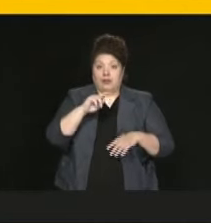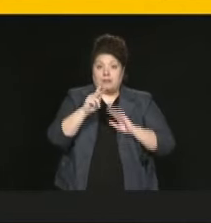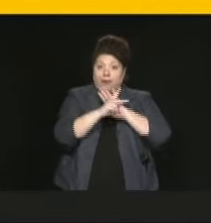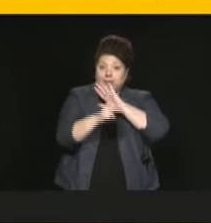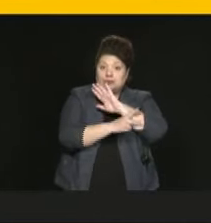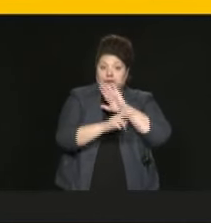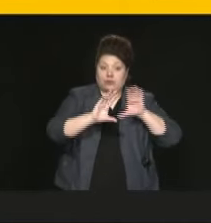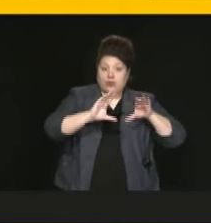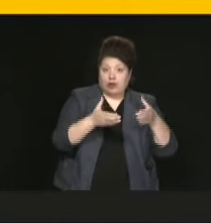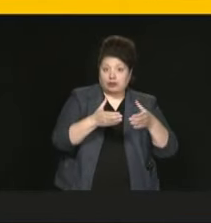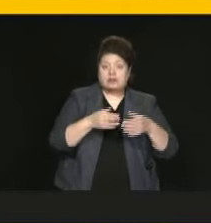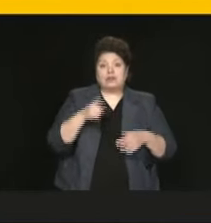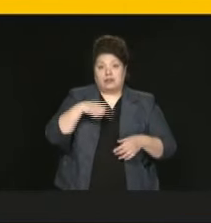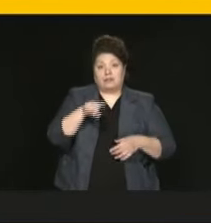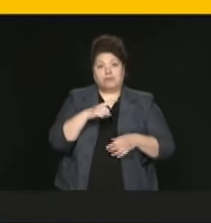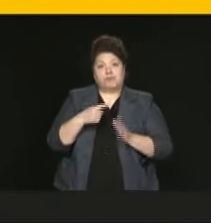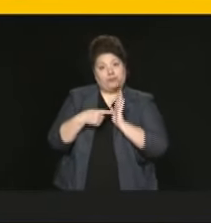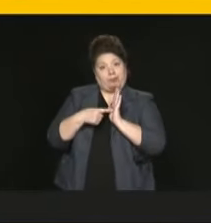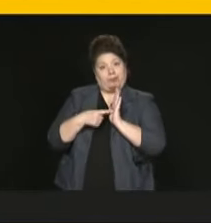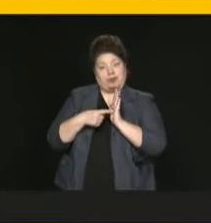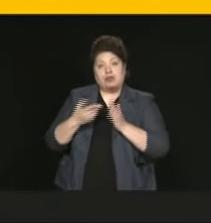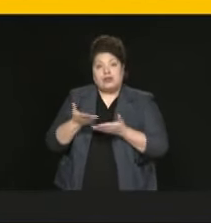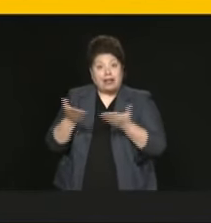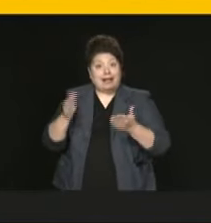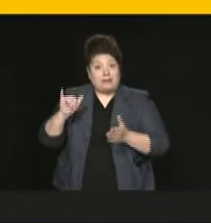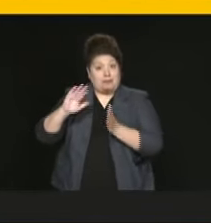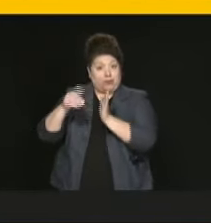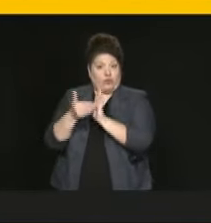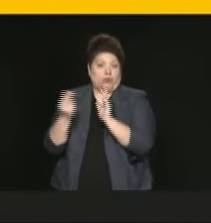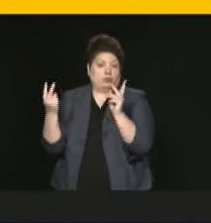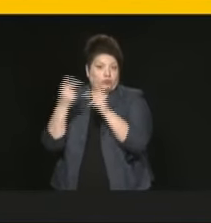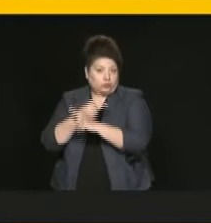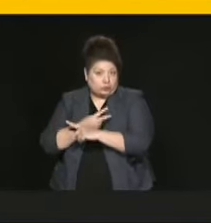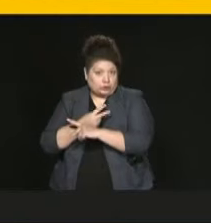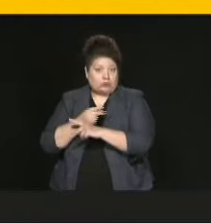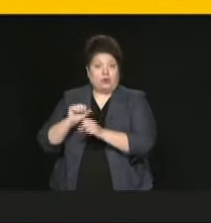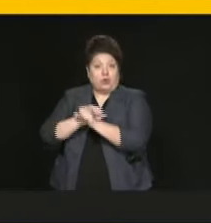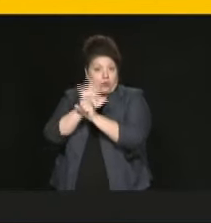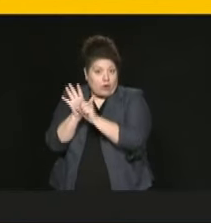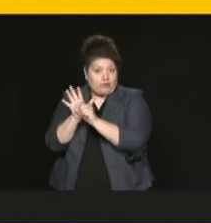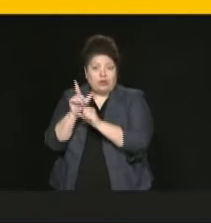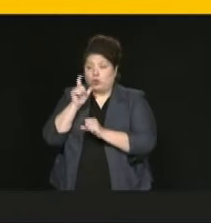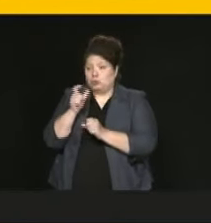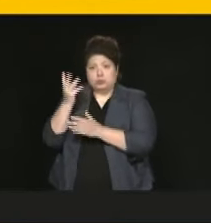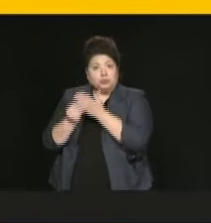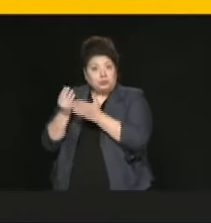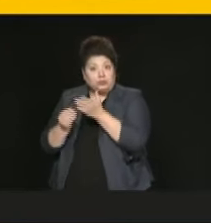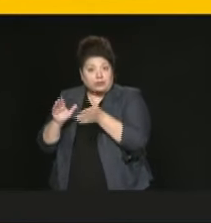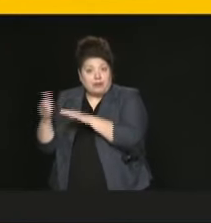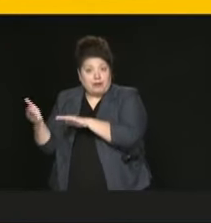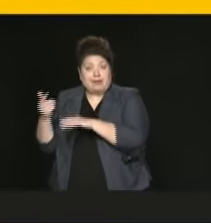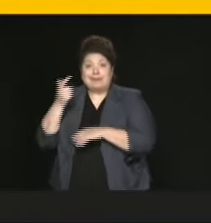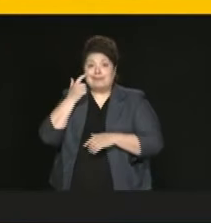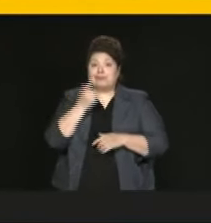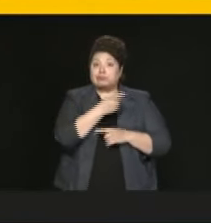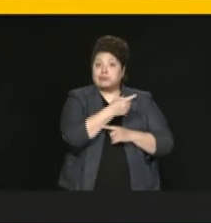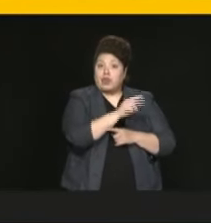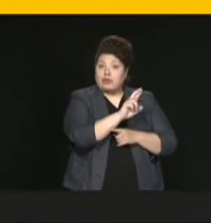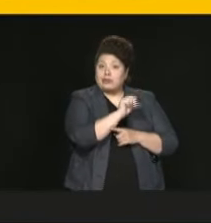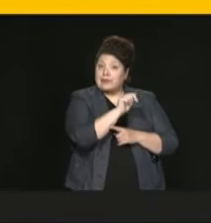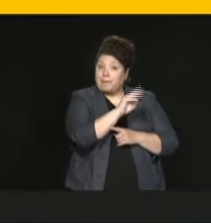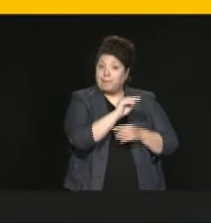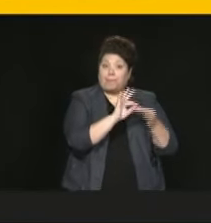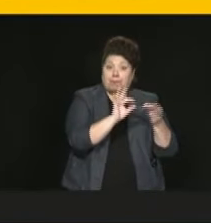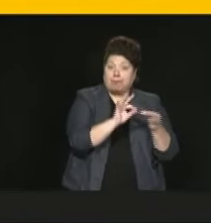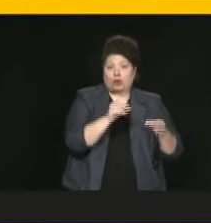its worst. The people that are dying are, the vast majority, as Dr. Tam said, very old. They have spent and been put